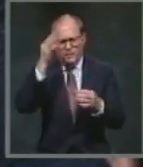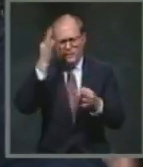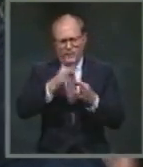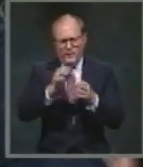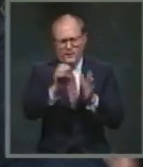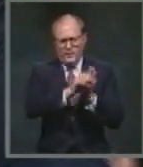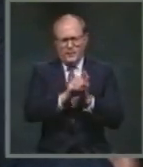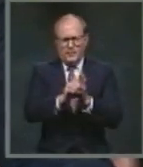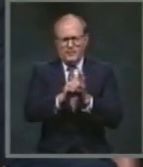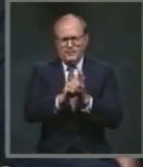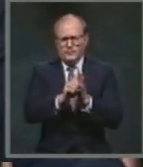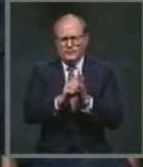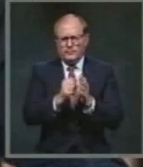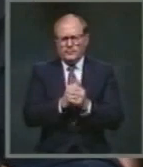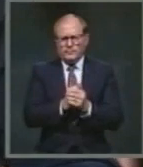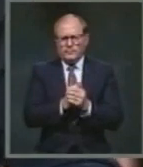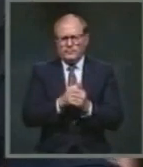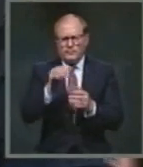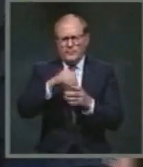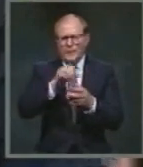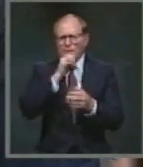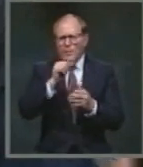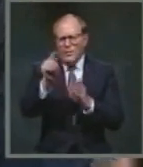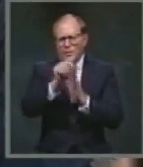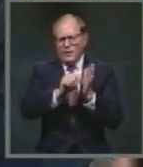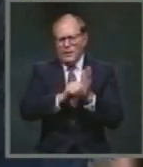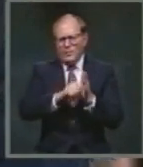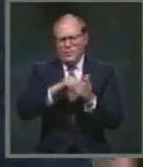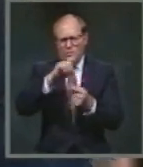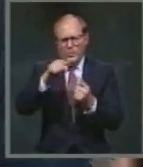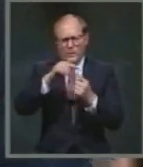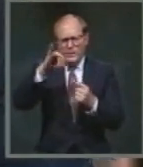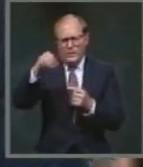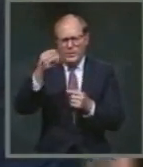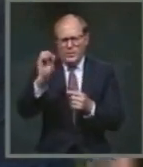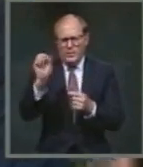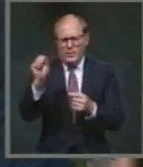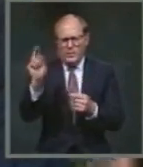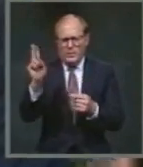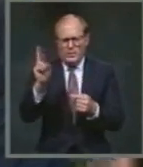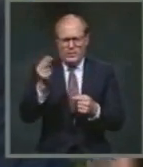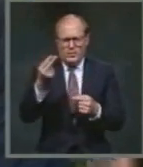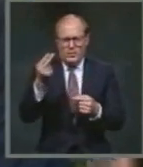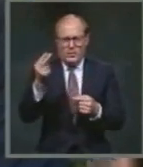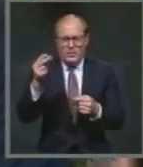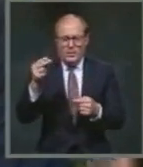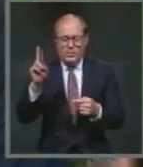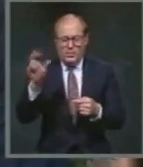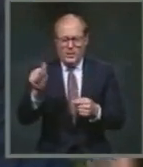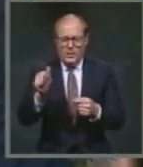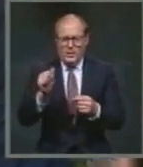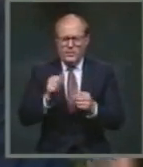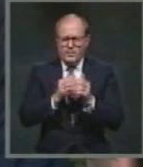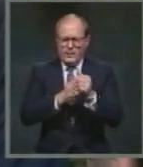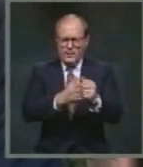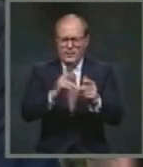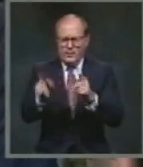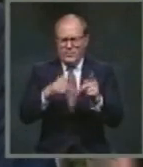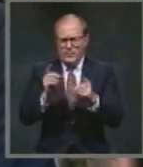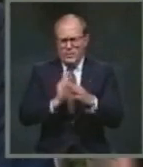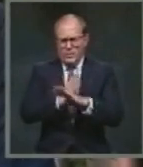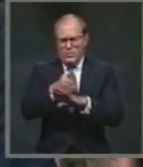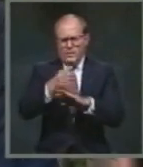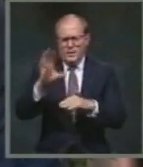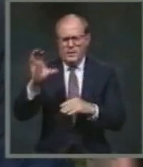example, in the Old Testament, when Joshua was about to lead the nation of Israel across the Jordan River into a conquest of the land